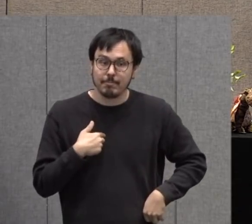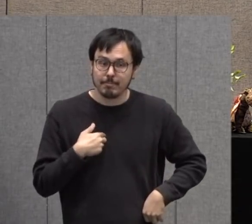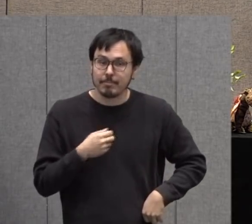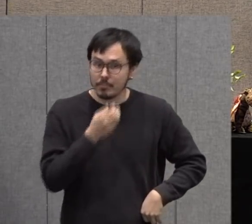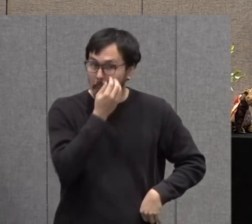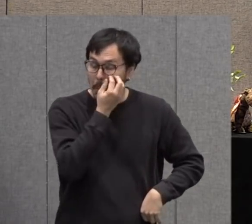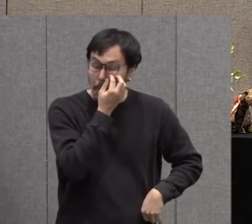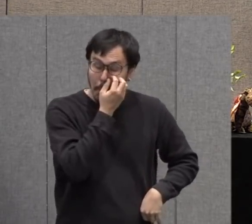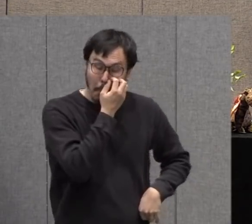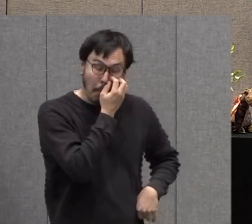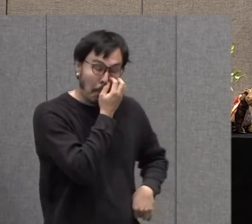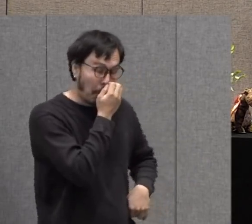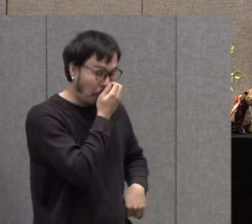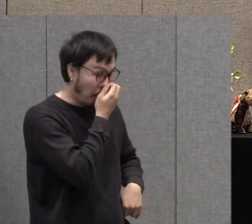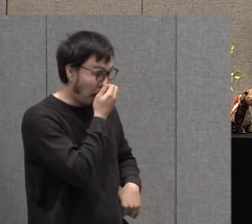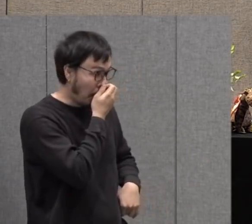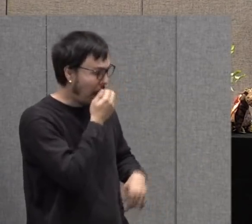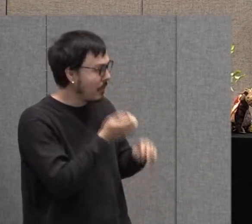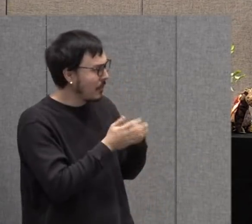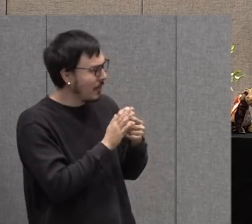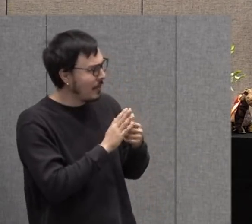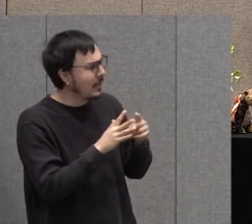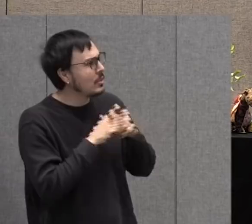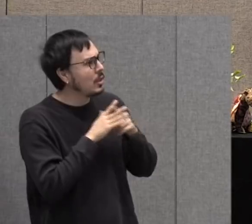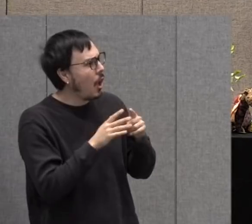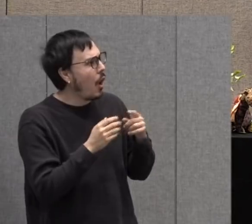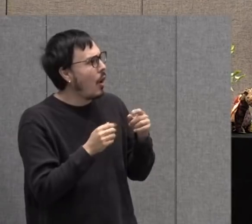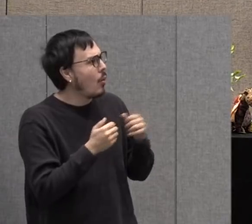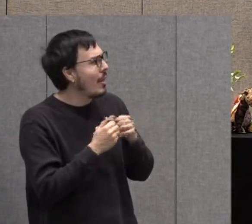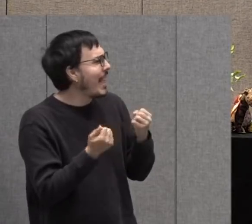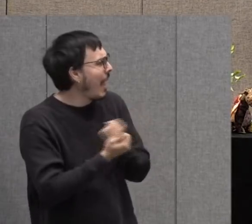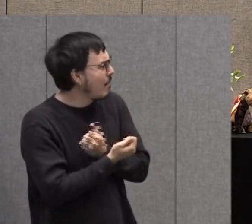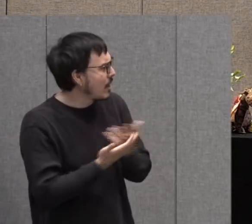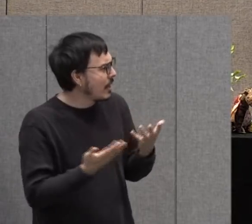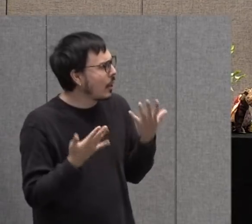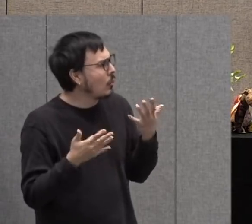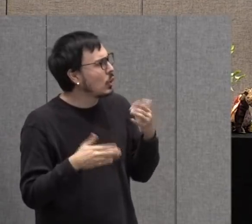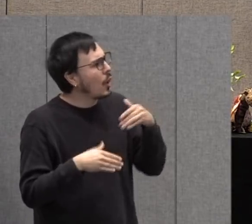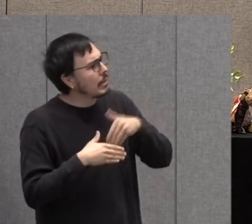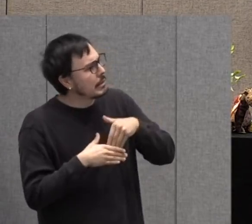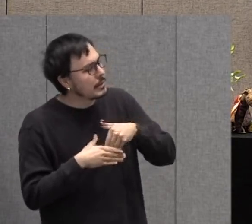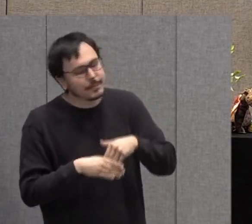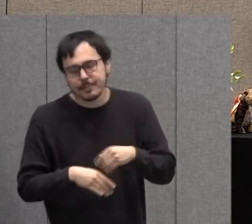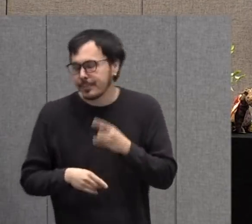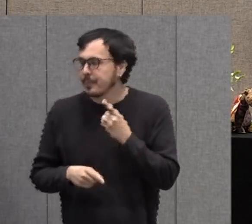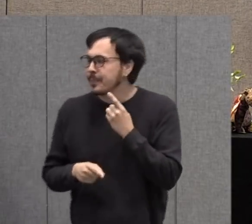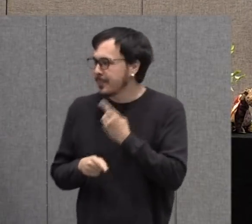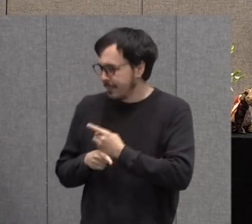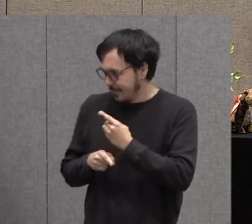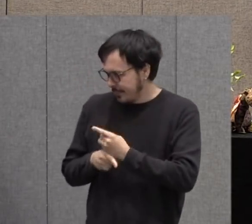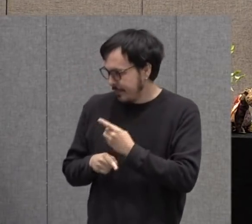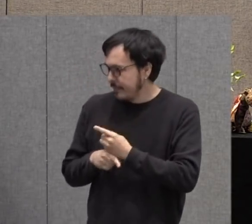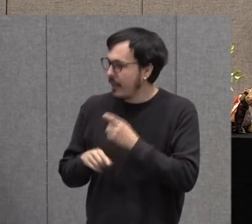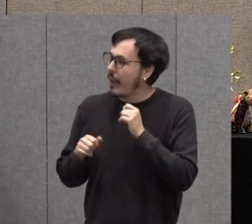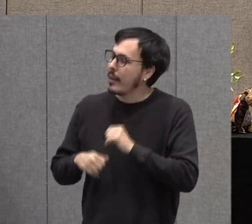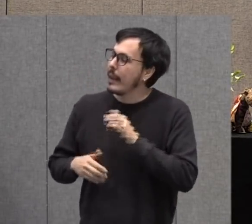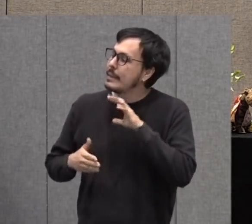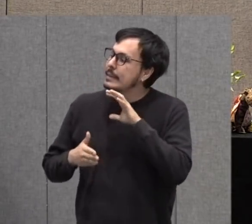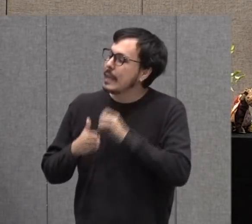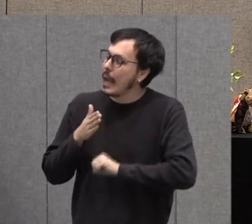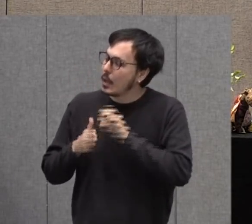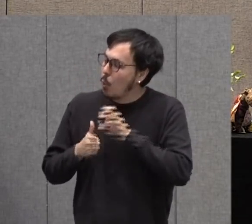like starting with everything that was inside of here? And I can take away